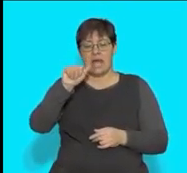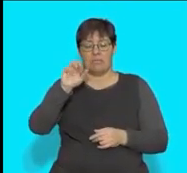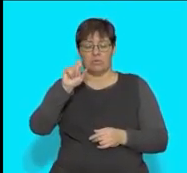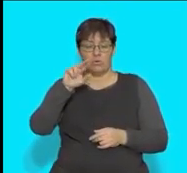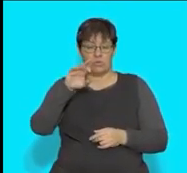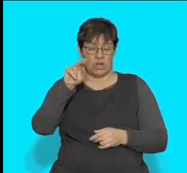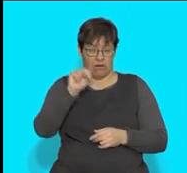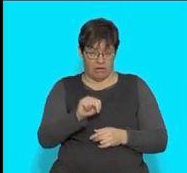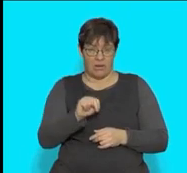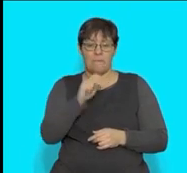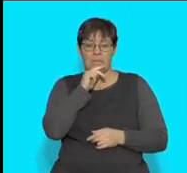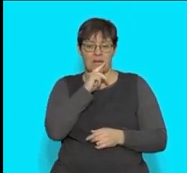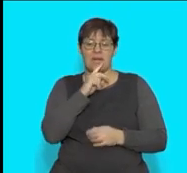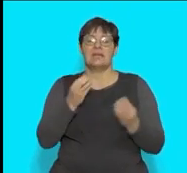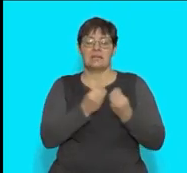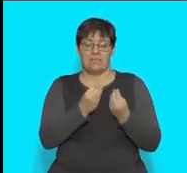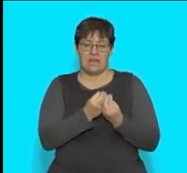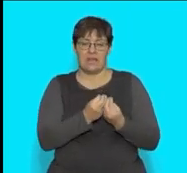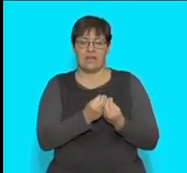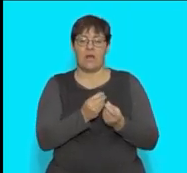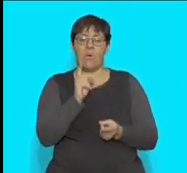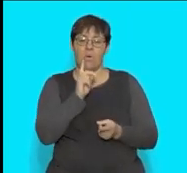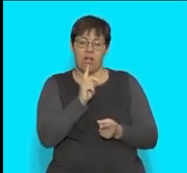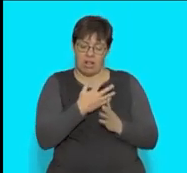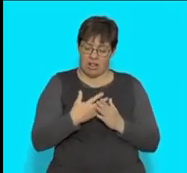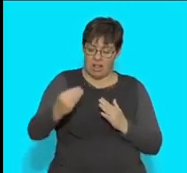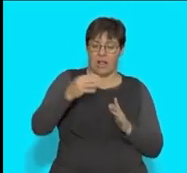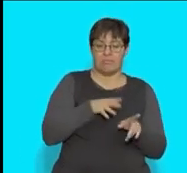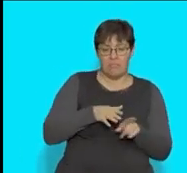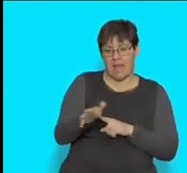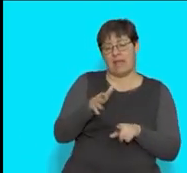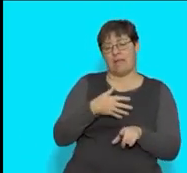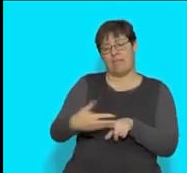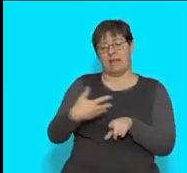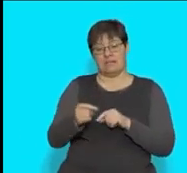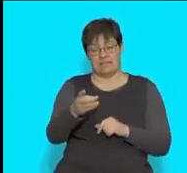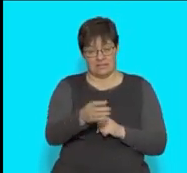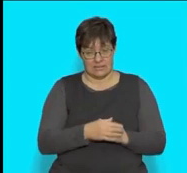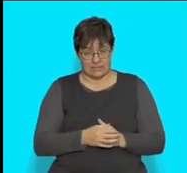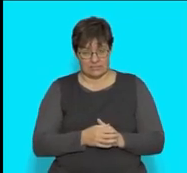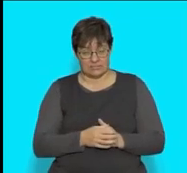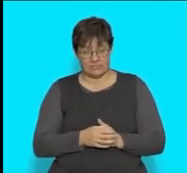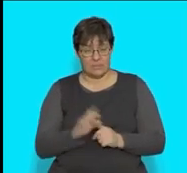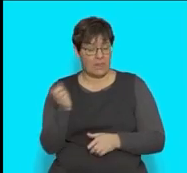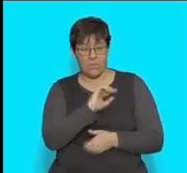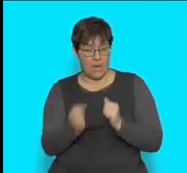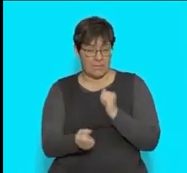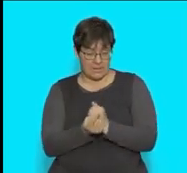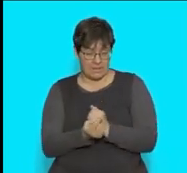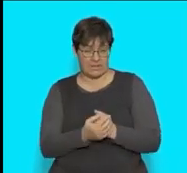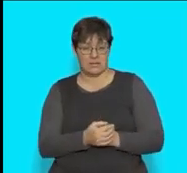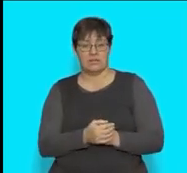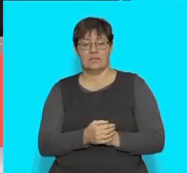is obviously one of the things that we are going to reabsorb. So guys, what happens